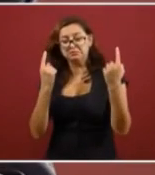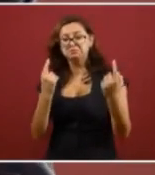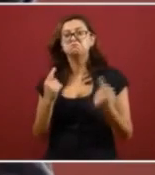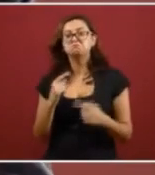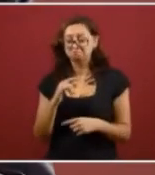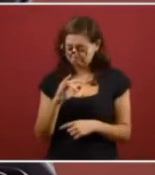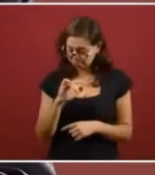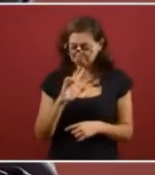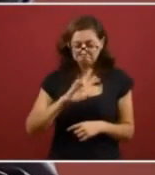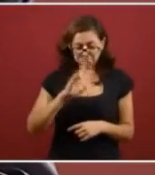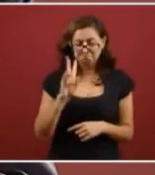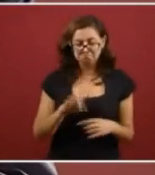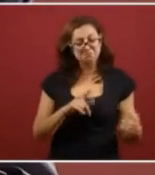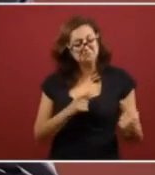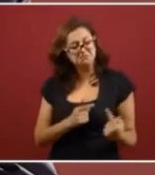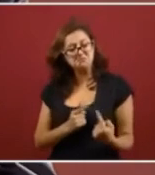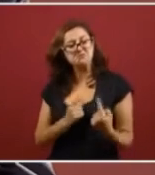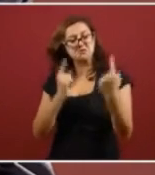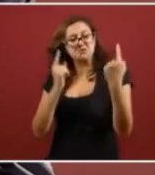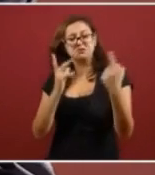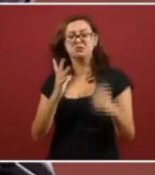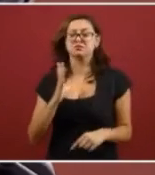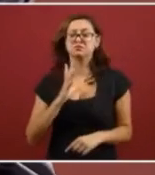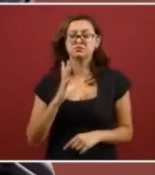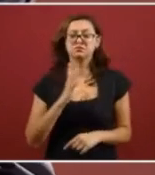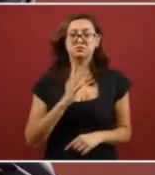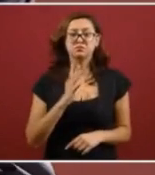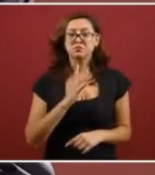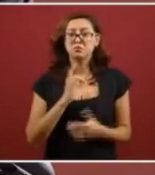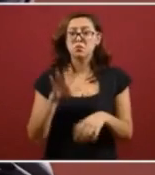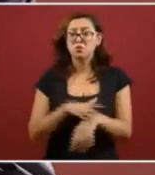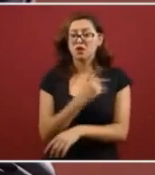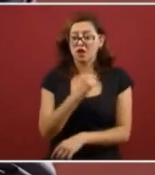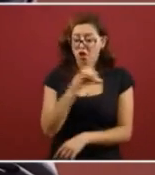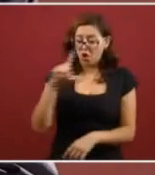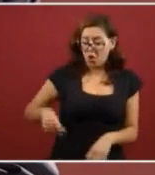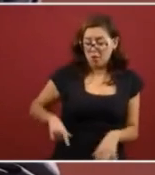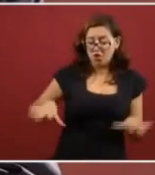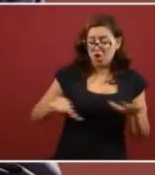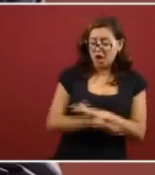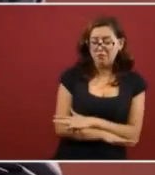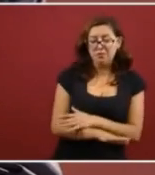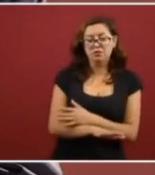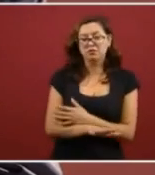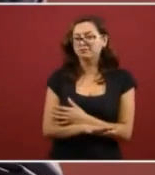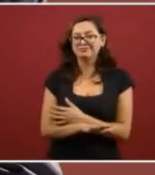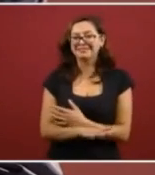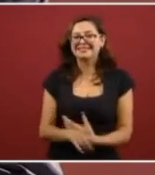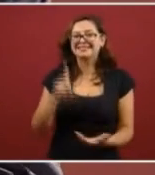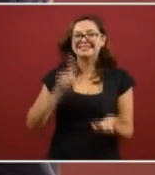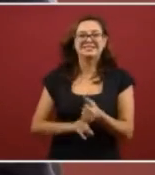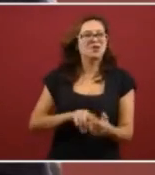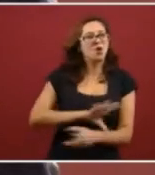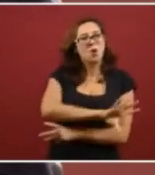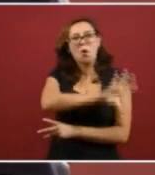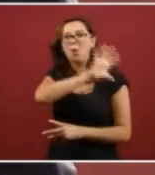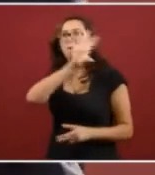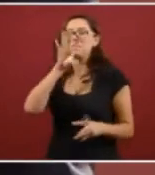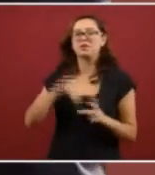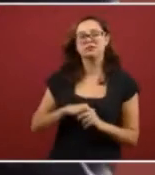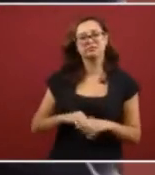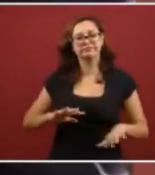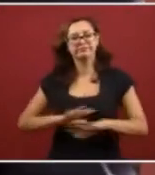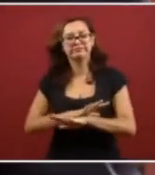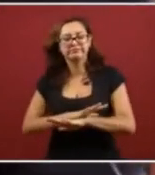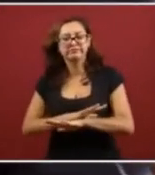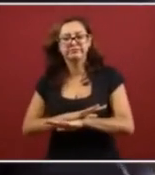He dicho and I've said que no es un simple cambio de gobierno, that it's not es un cambio a simple change in government, entonces, it's a change